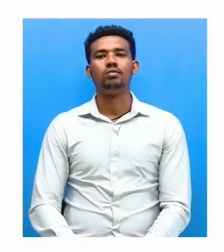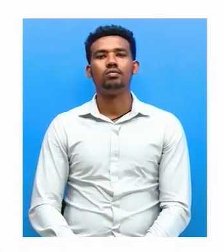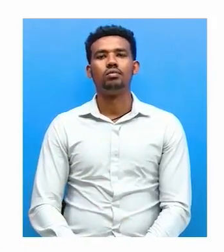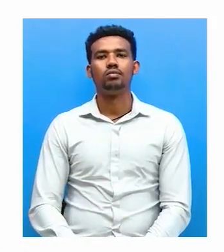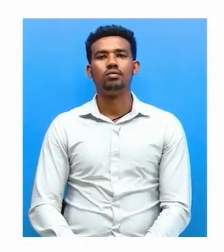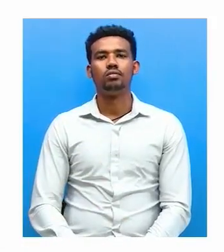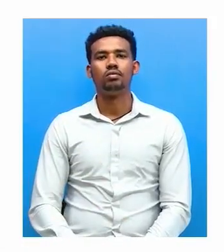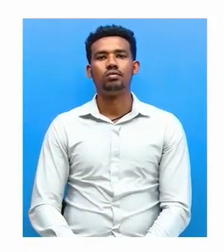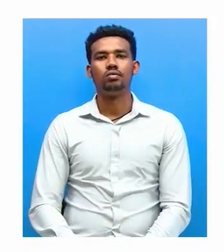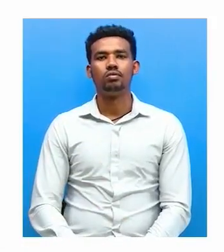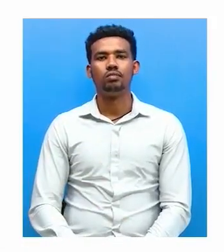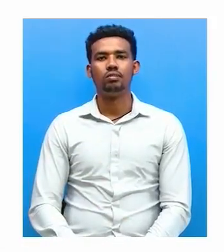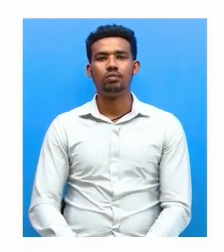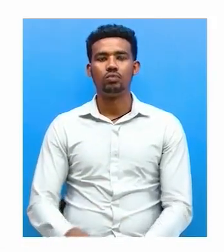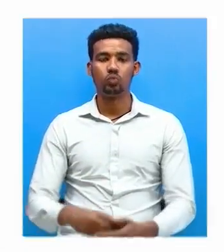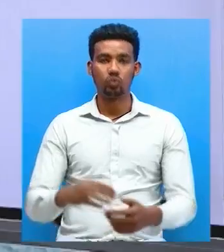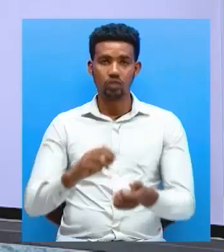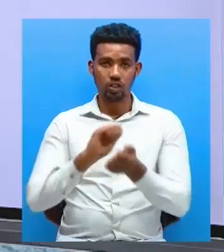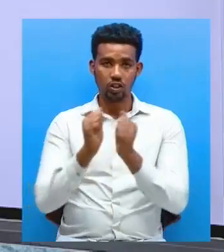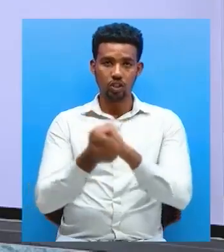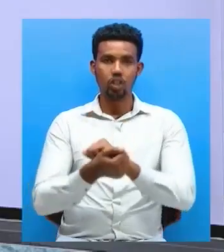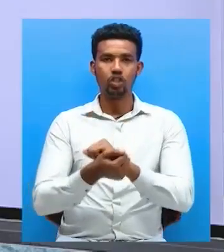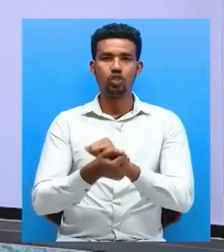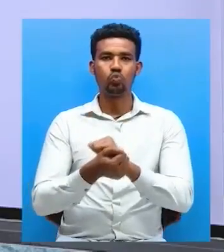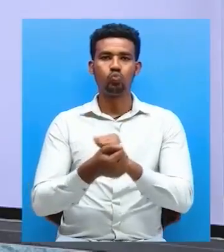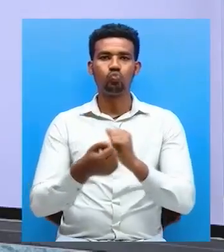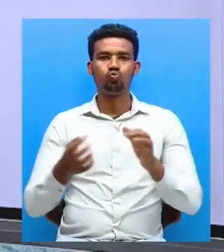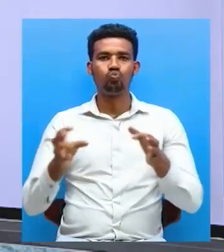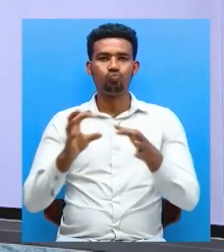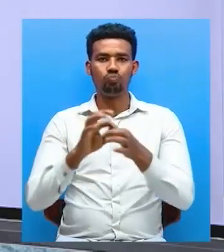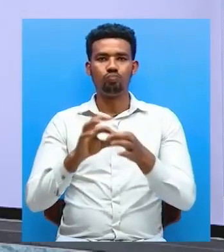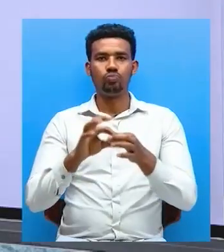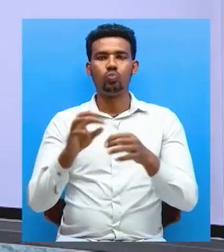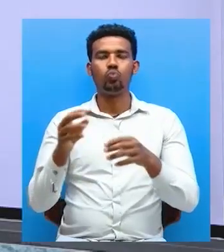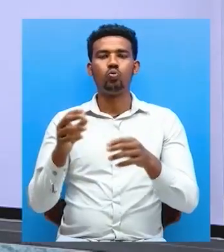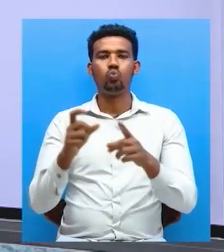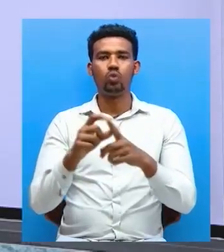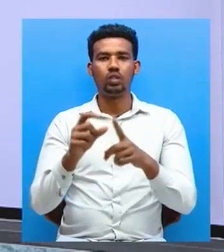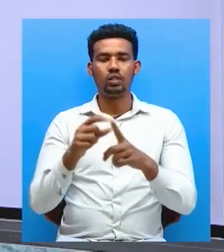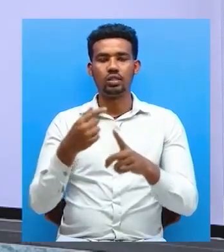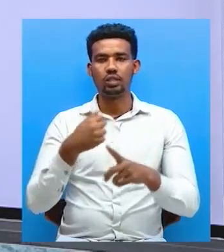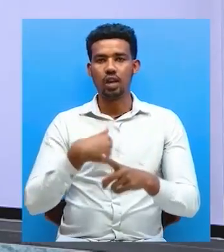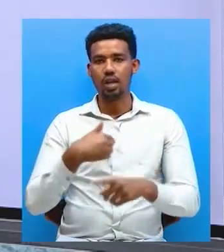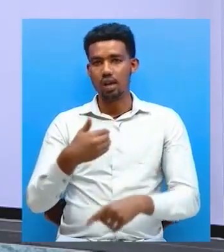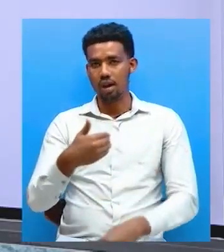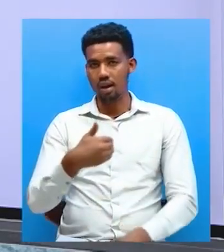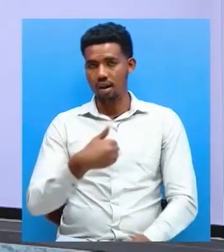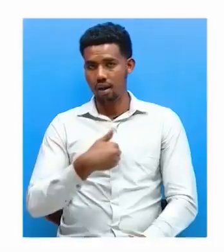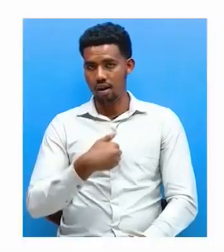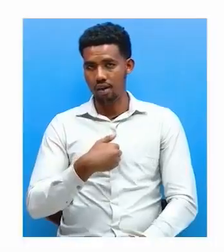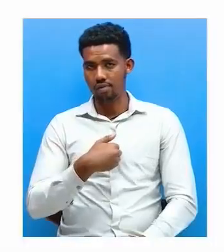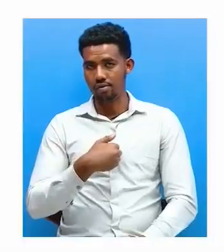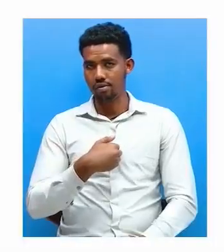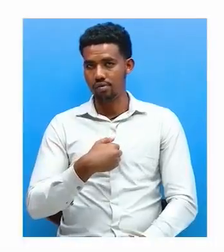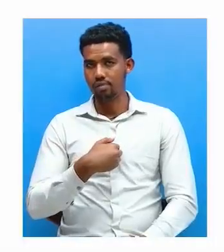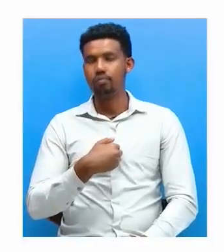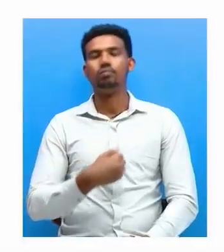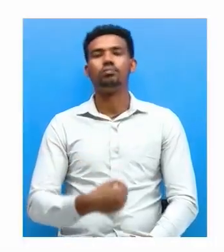We are making contracted form like this. And I have.